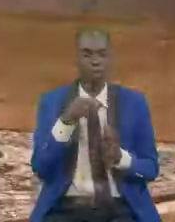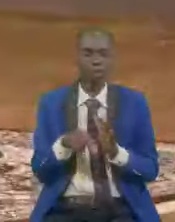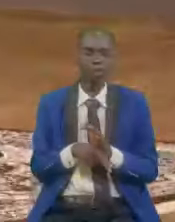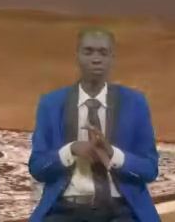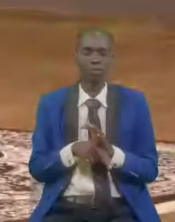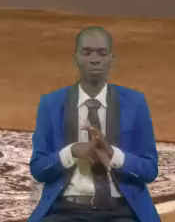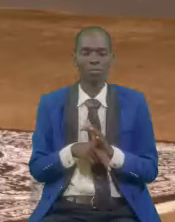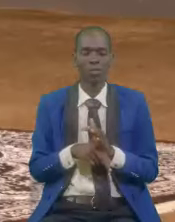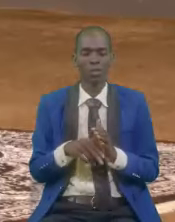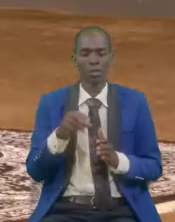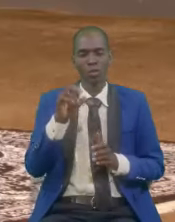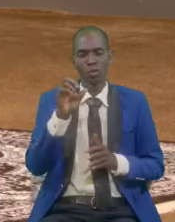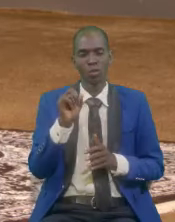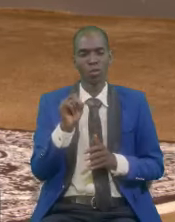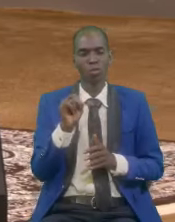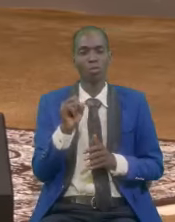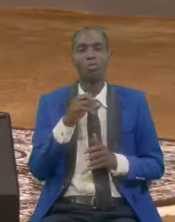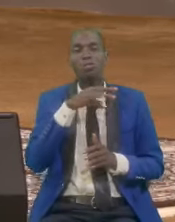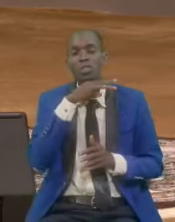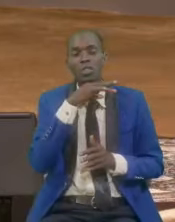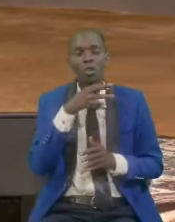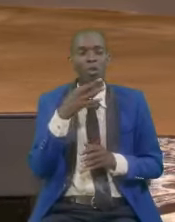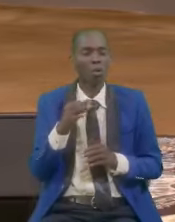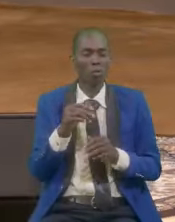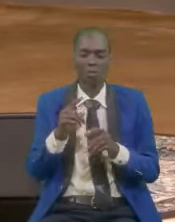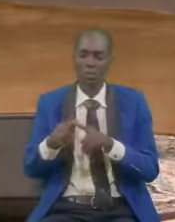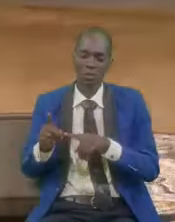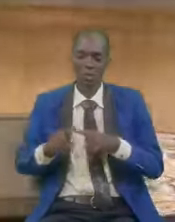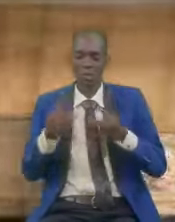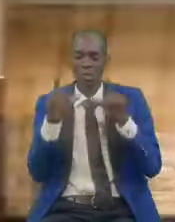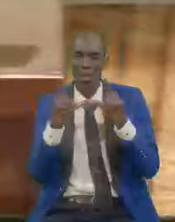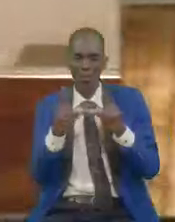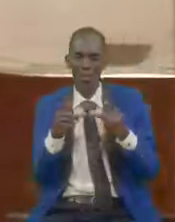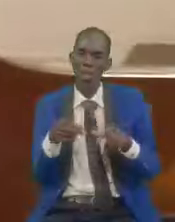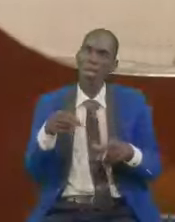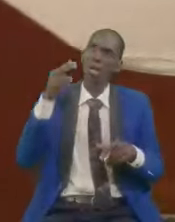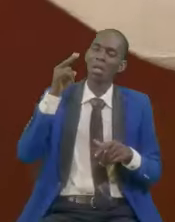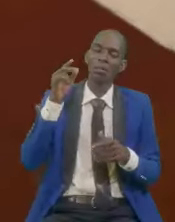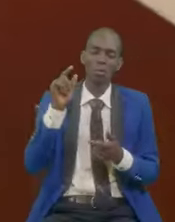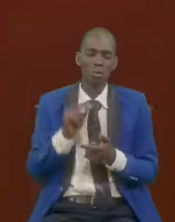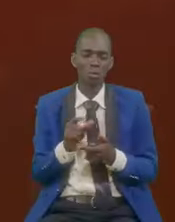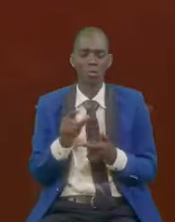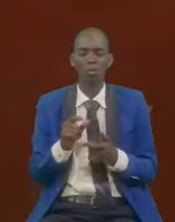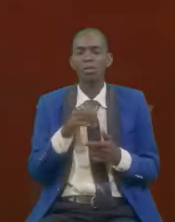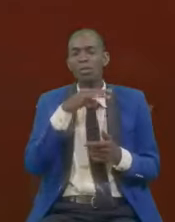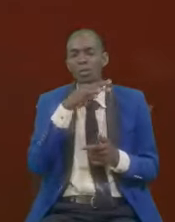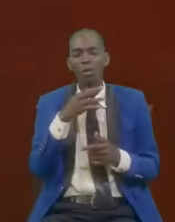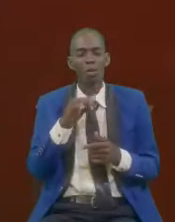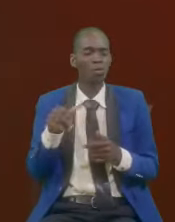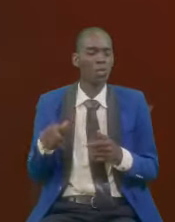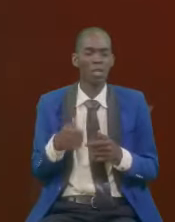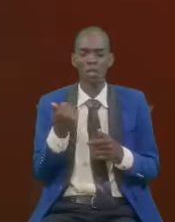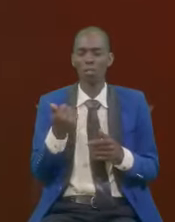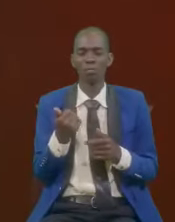filthiness, filthiness of every size, of every shape,